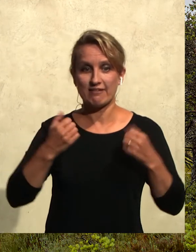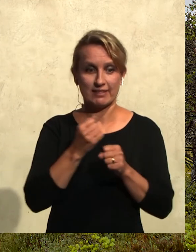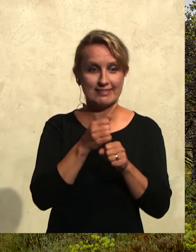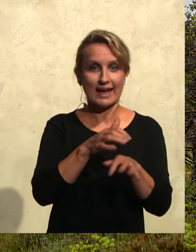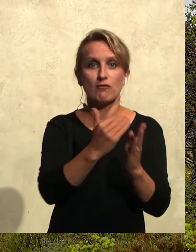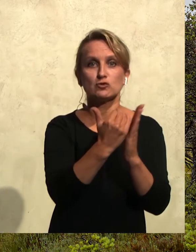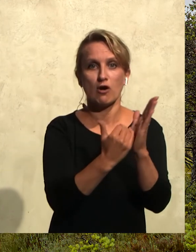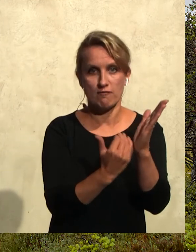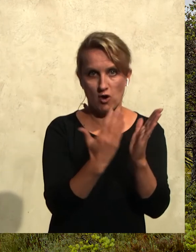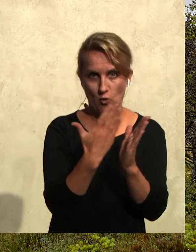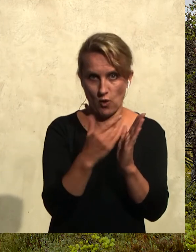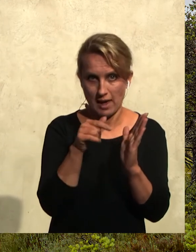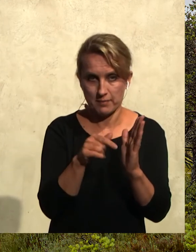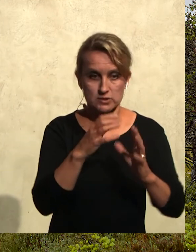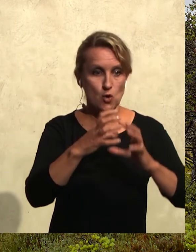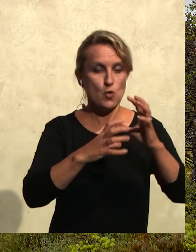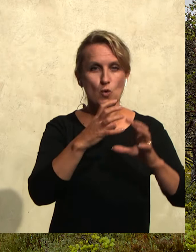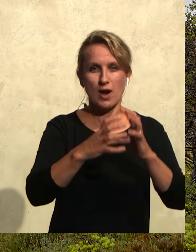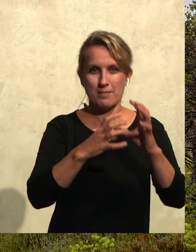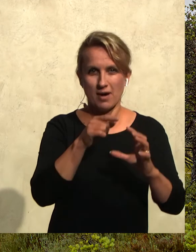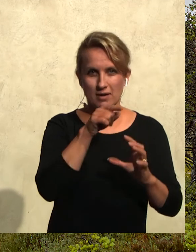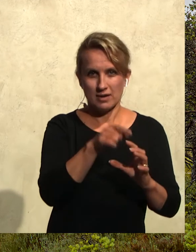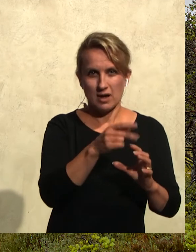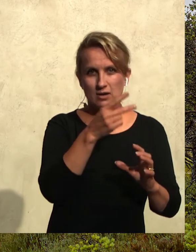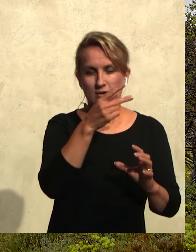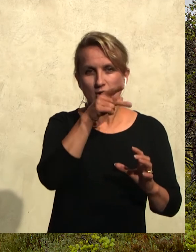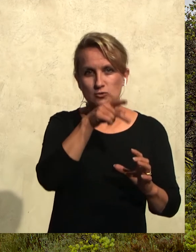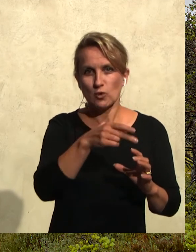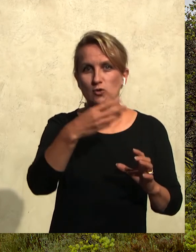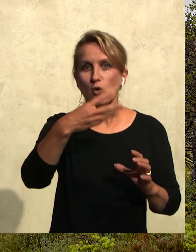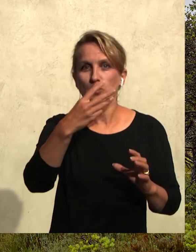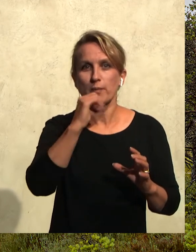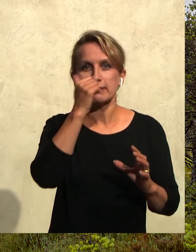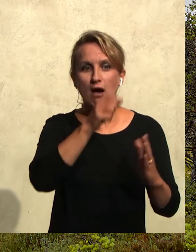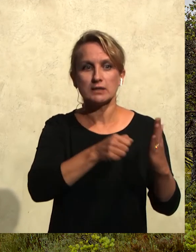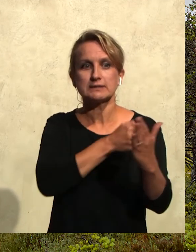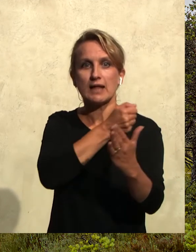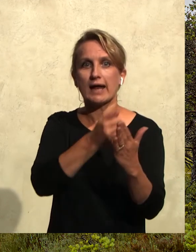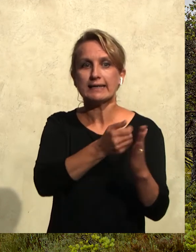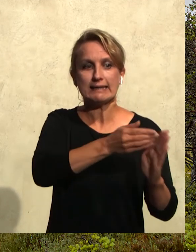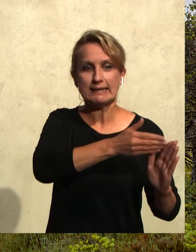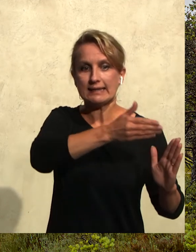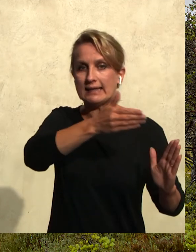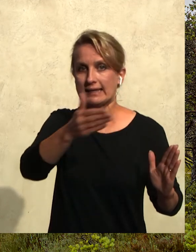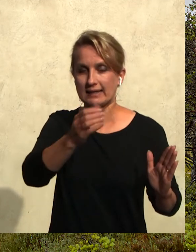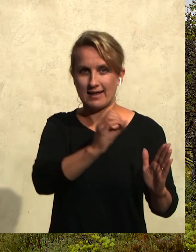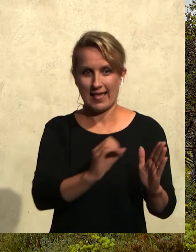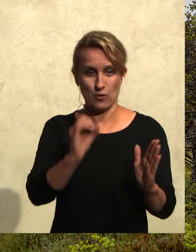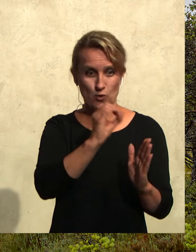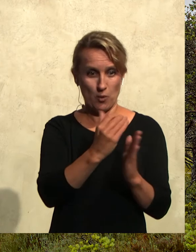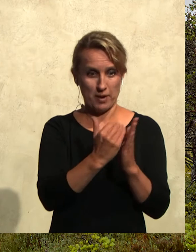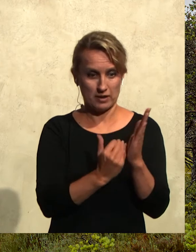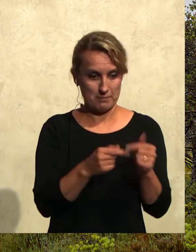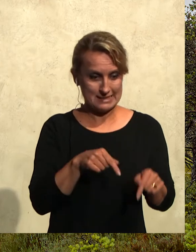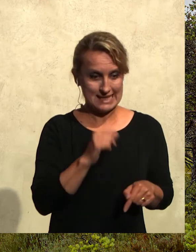out till 2030. The European mental health action plan is expiring at the end of this year, and we'll be looking to develop something